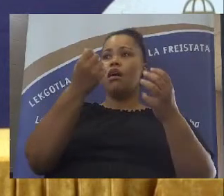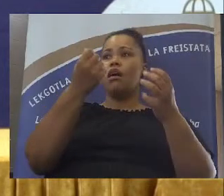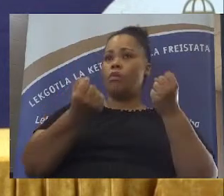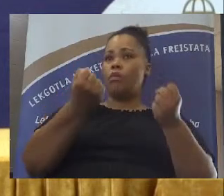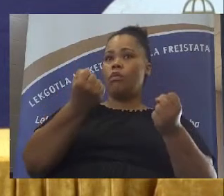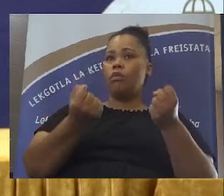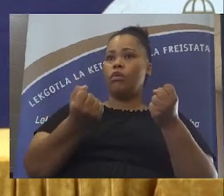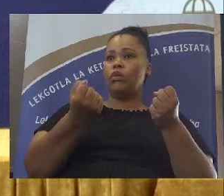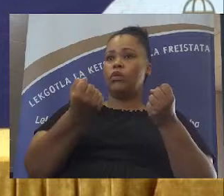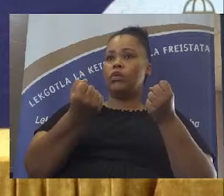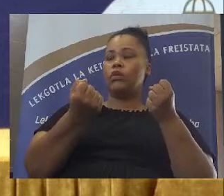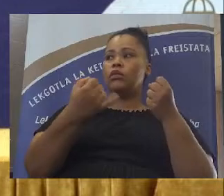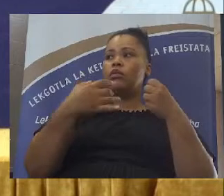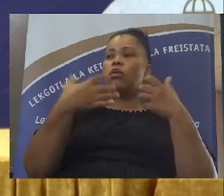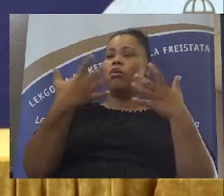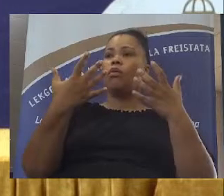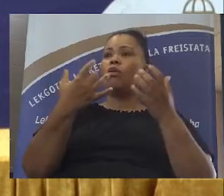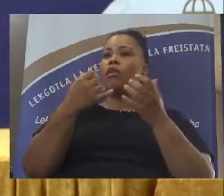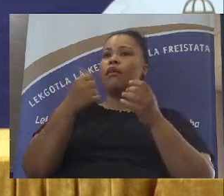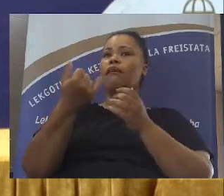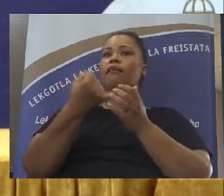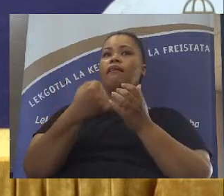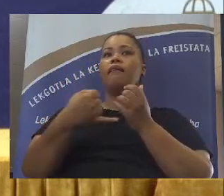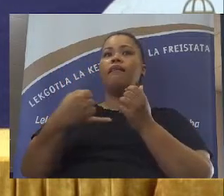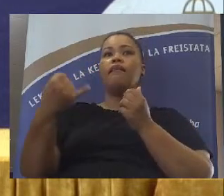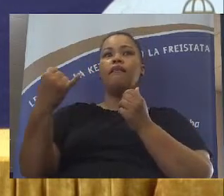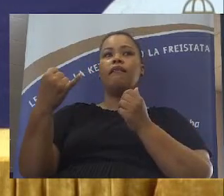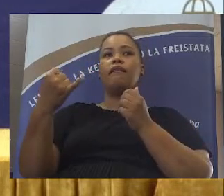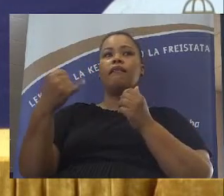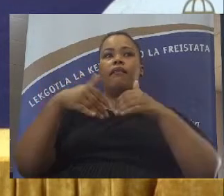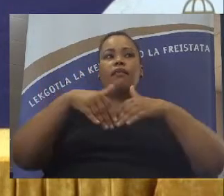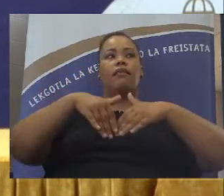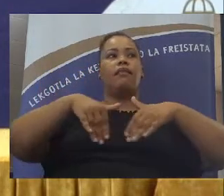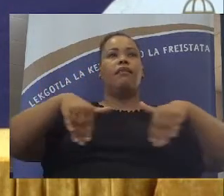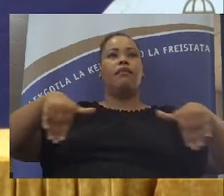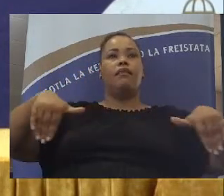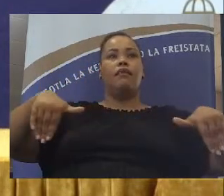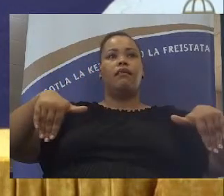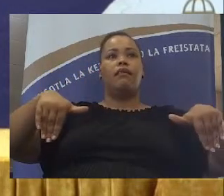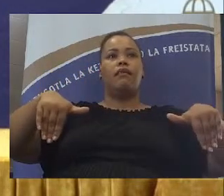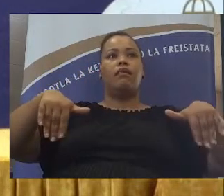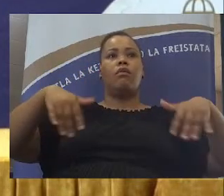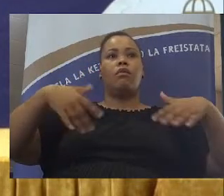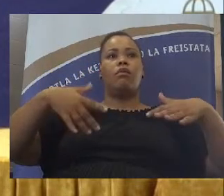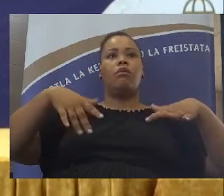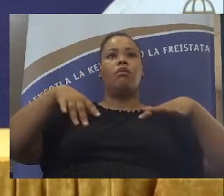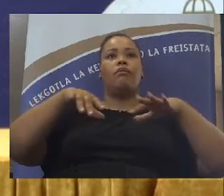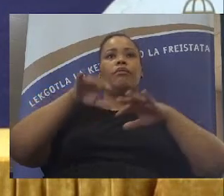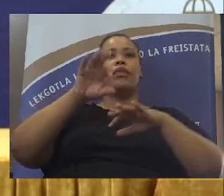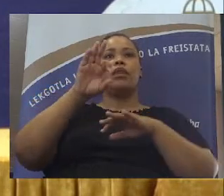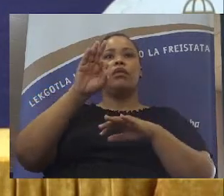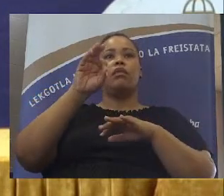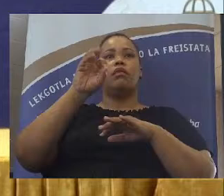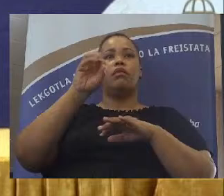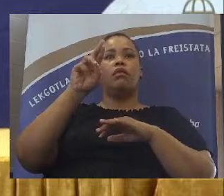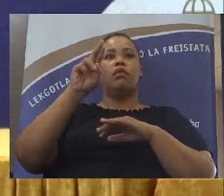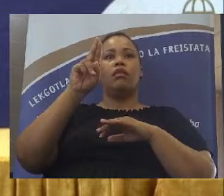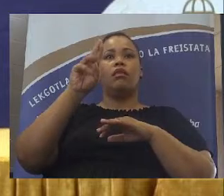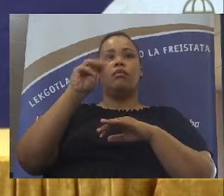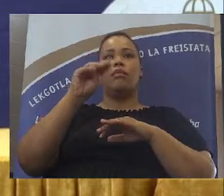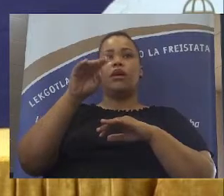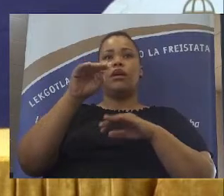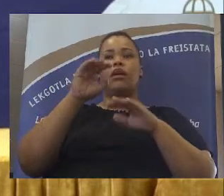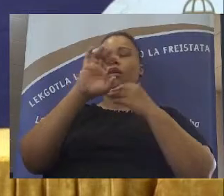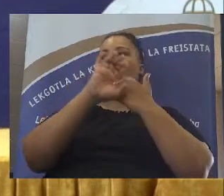another independent and impartial tribunal or a forum. So that is a constitutional right